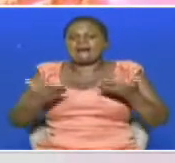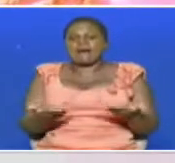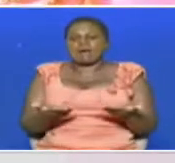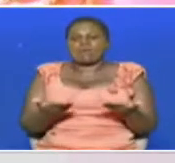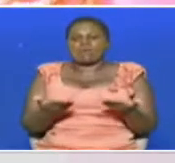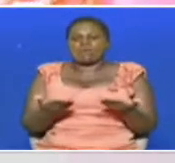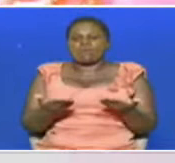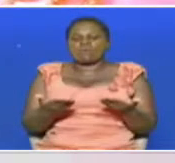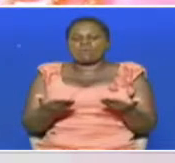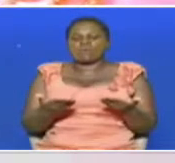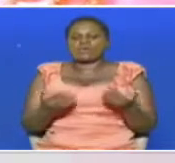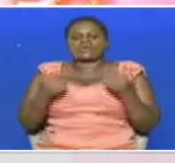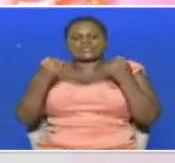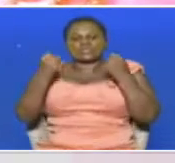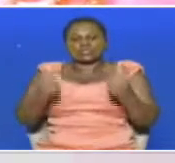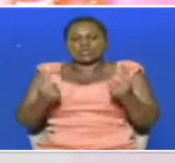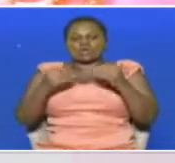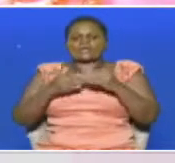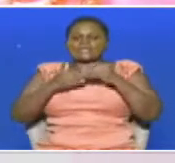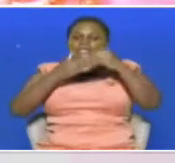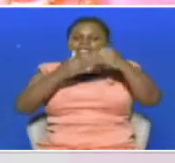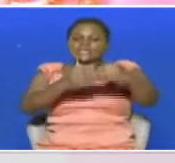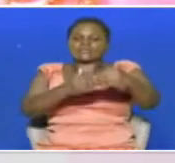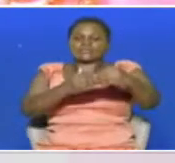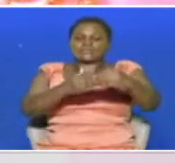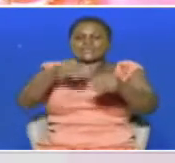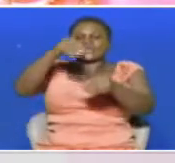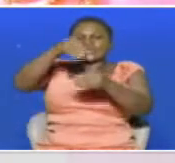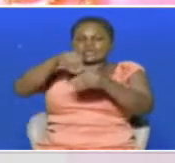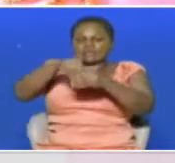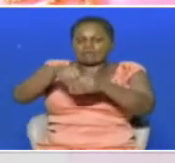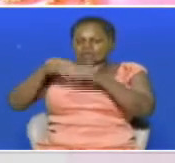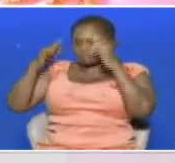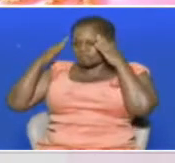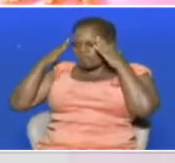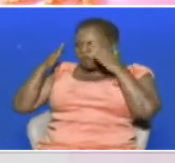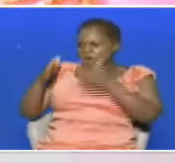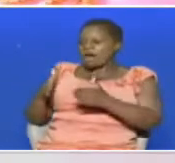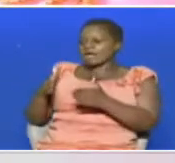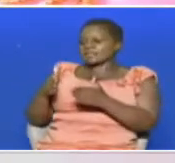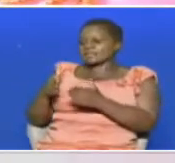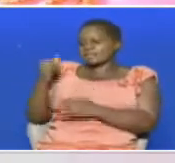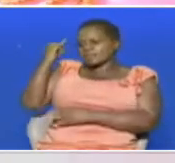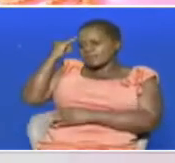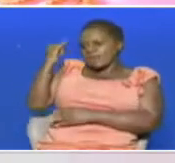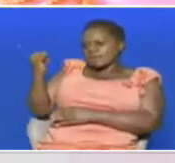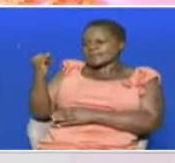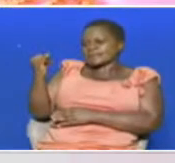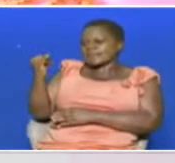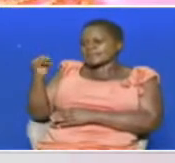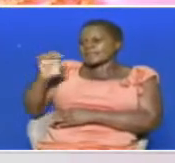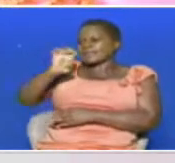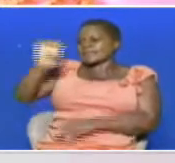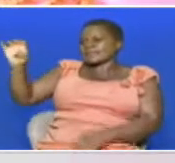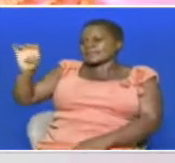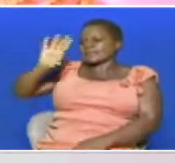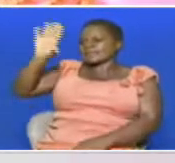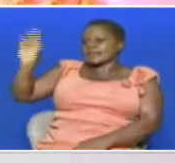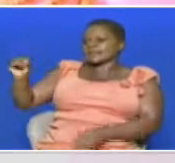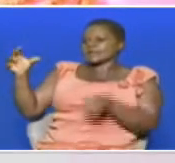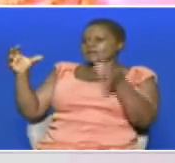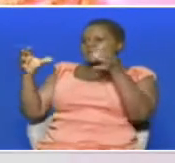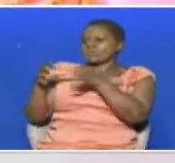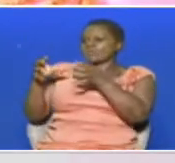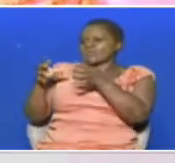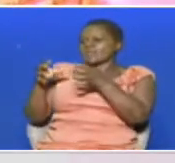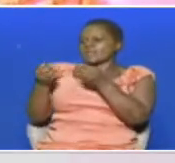taken strong leadership, a commitment to the ideals of the East African Community